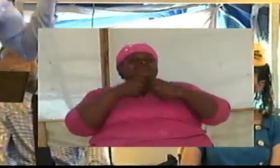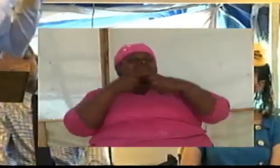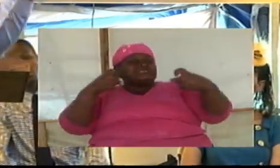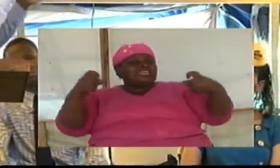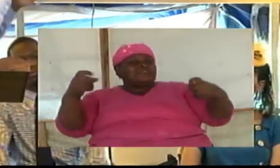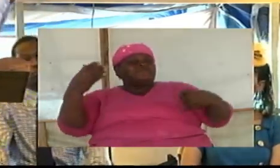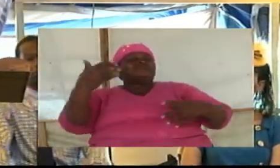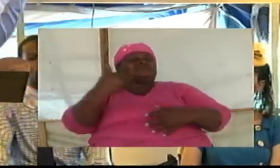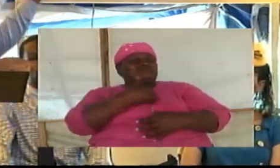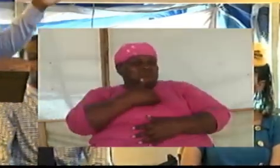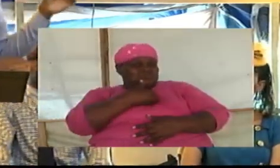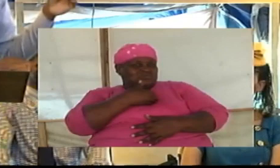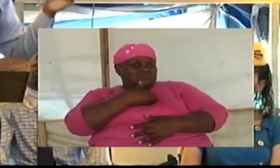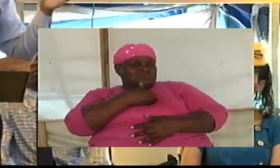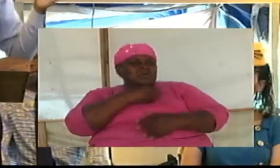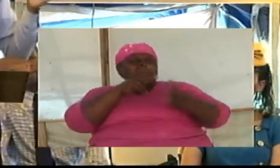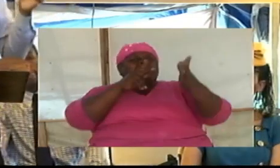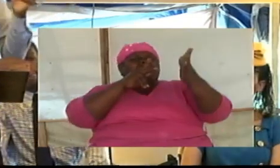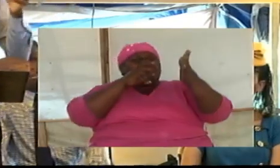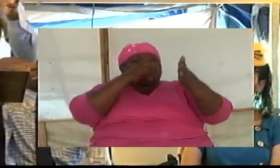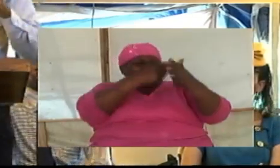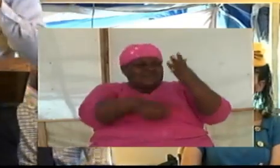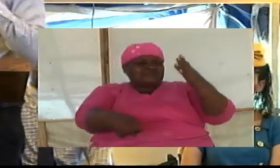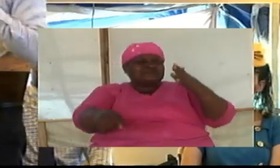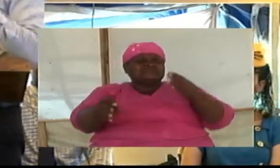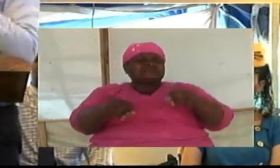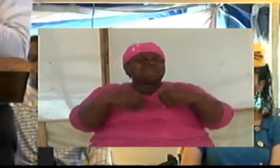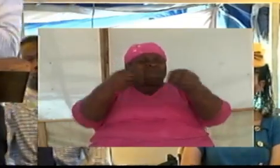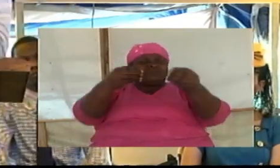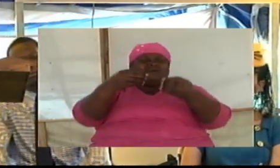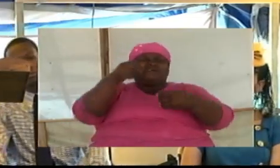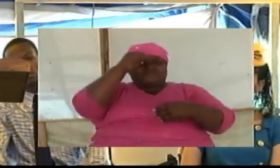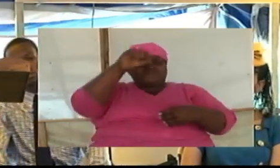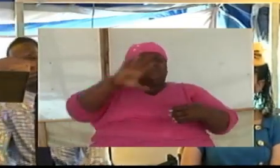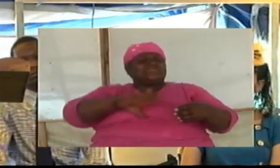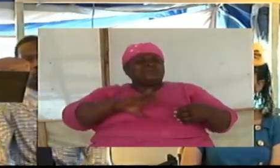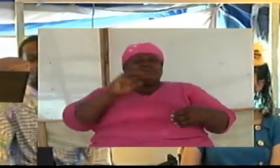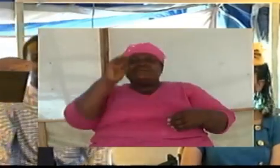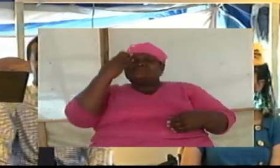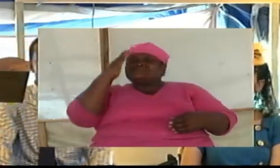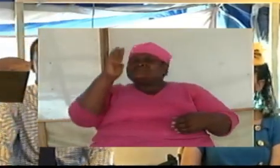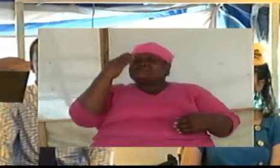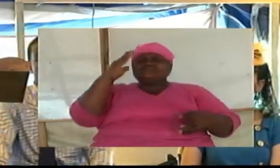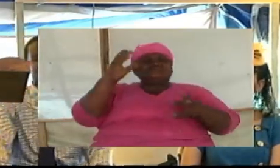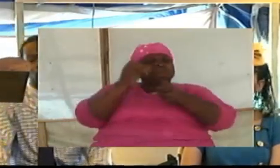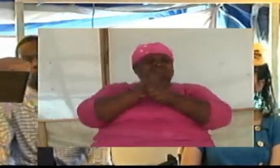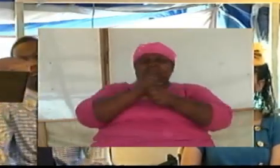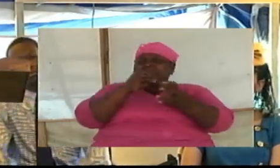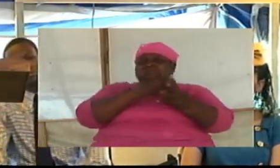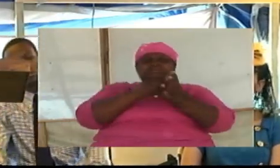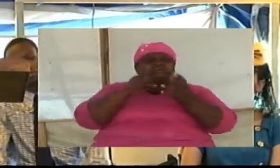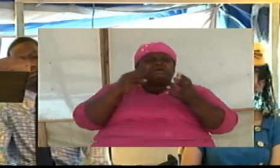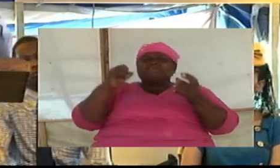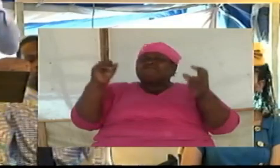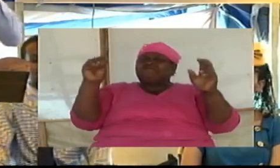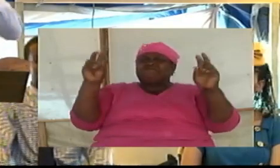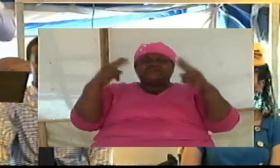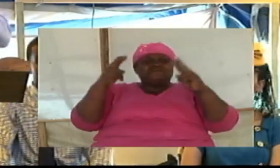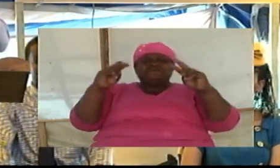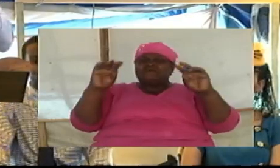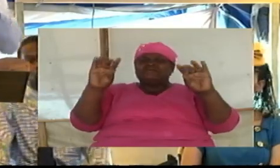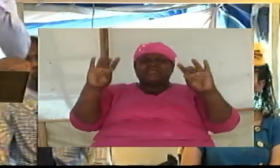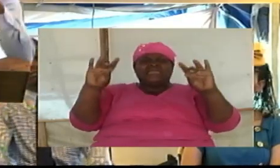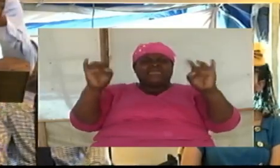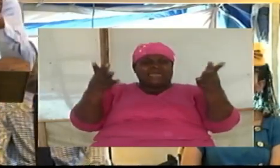prized possession of man, praise the Lord Jesus, we seem to take it very lightly. Hallelujah. And so today I